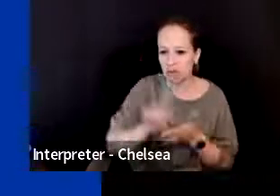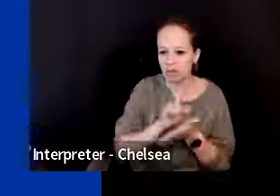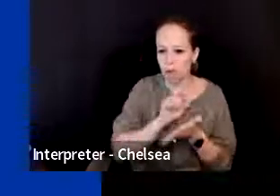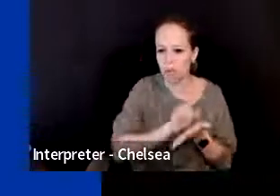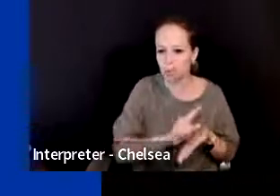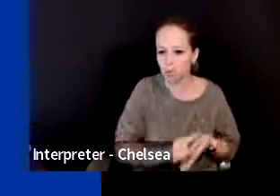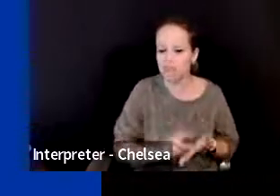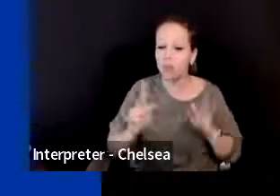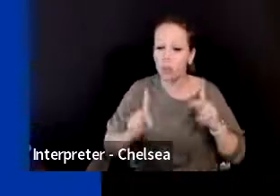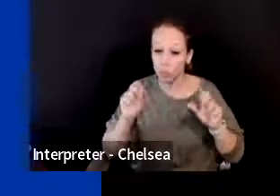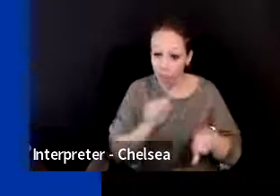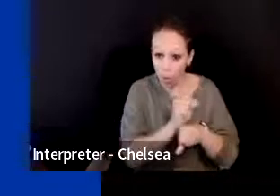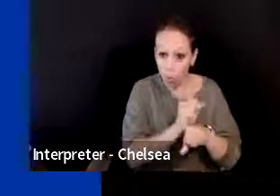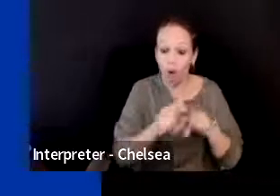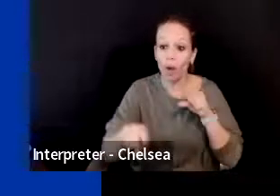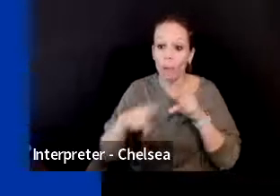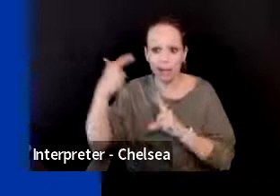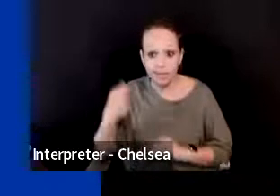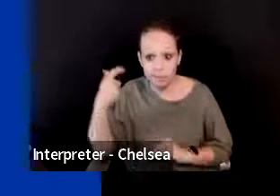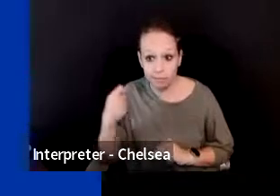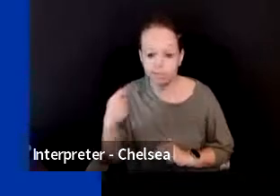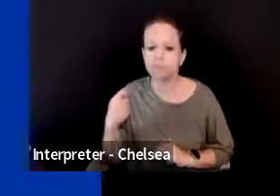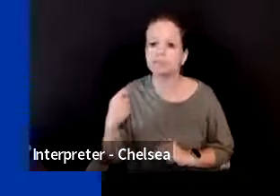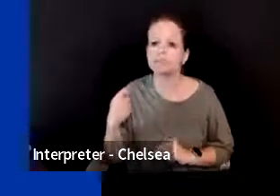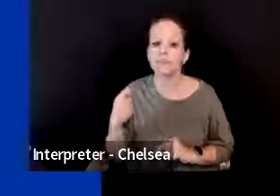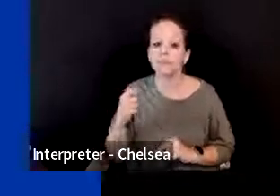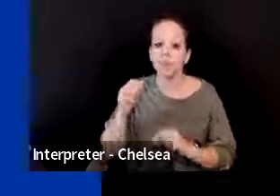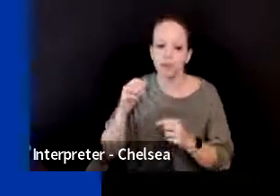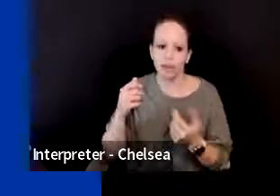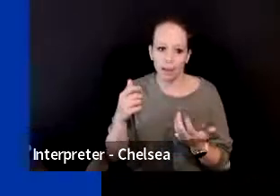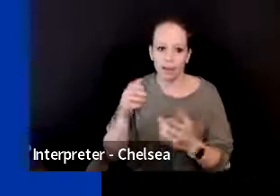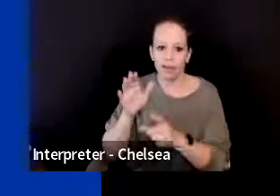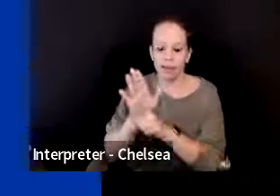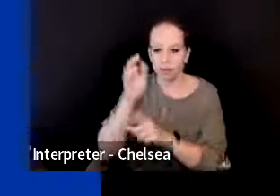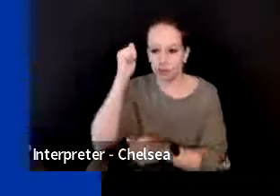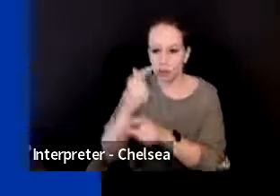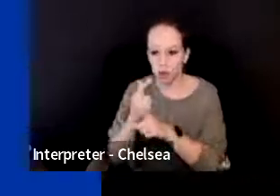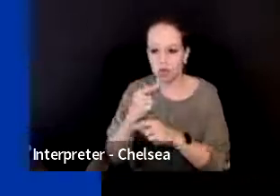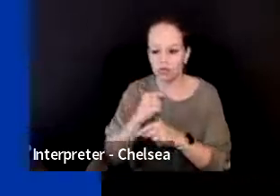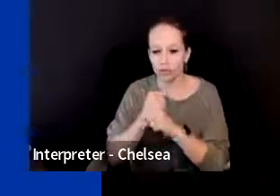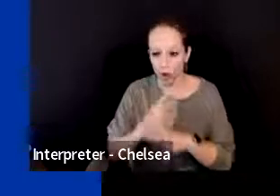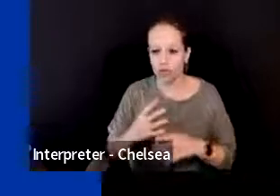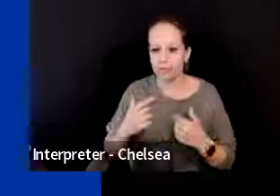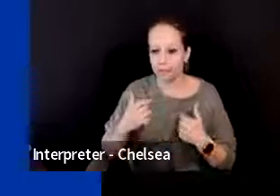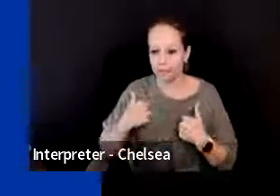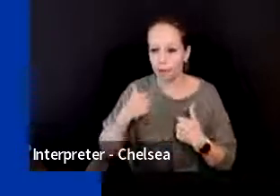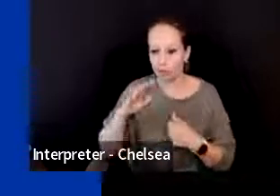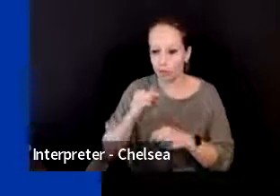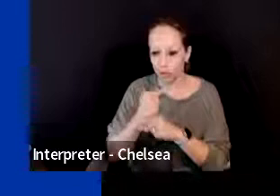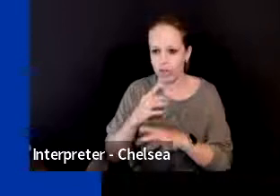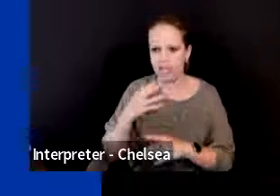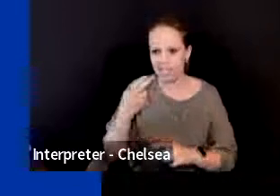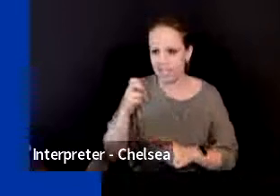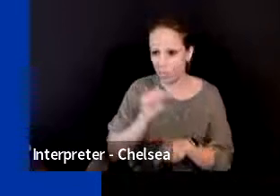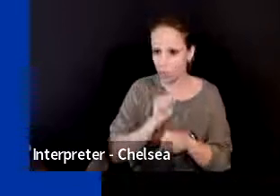work and still maintain a cash benefit. I was actually her brother's guardian and representative payee, and he actually worked full-time. I